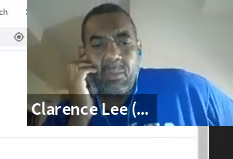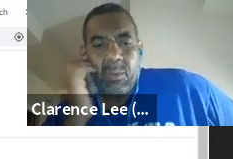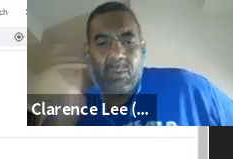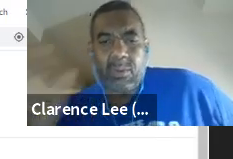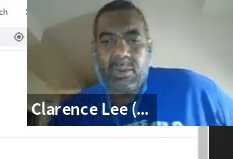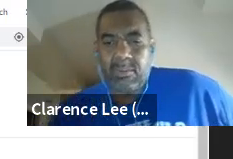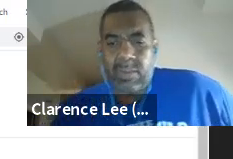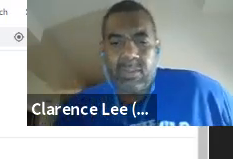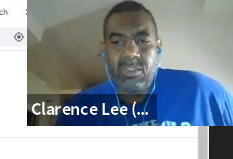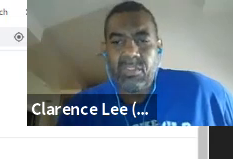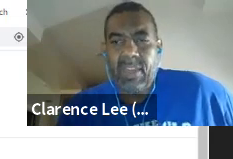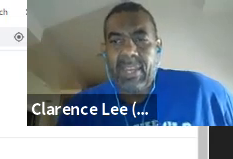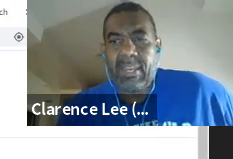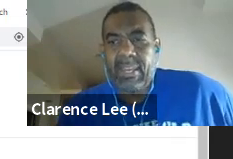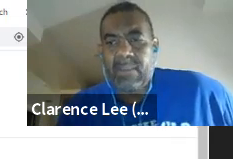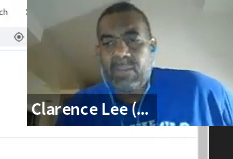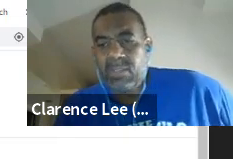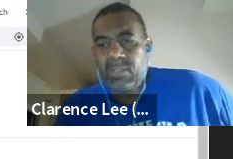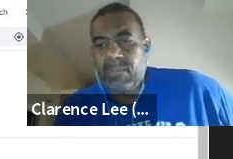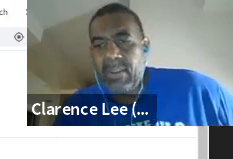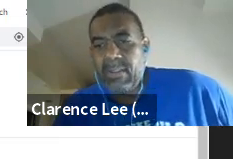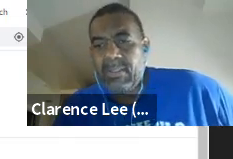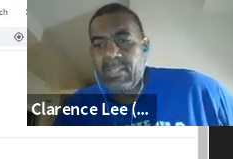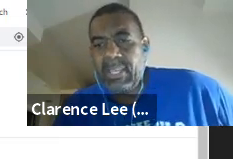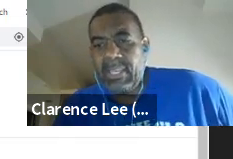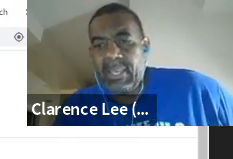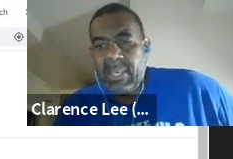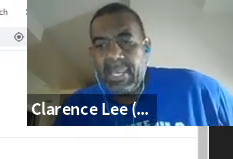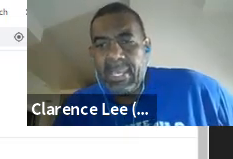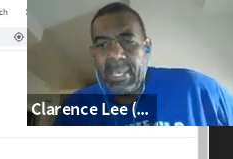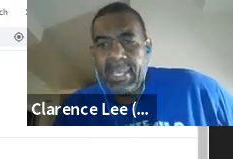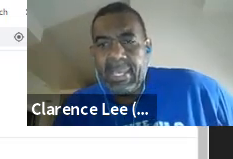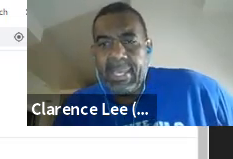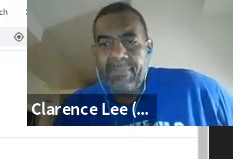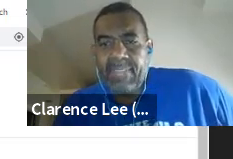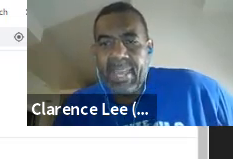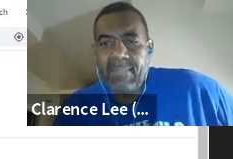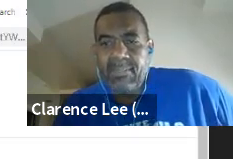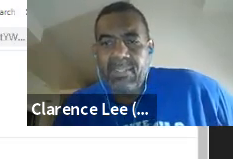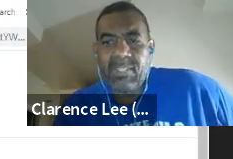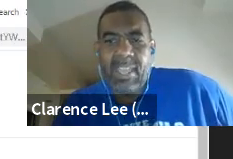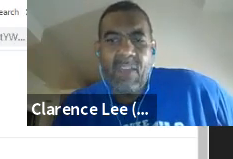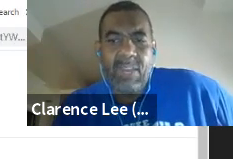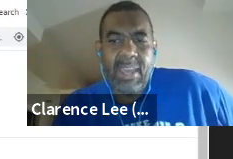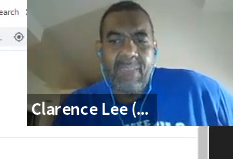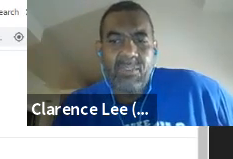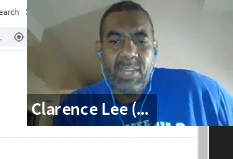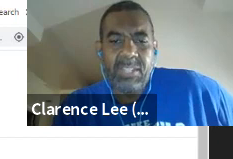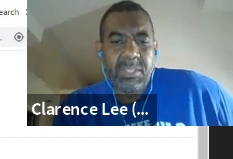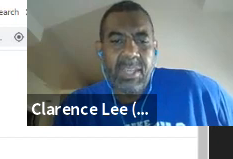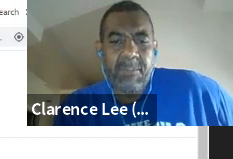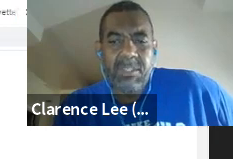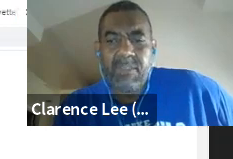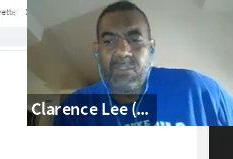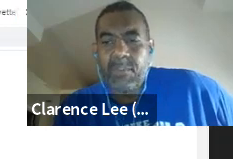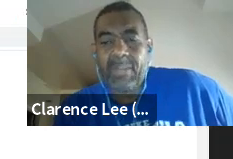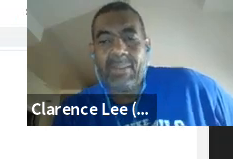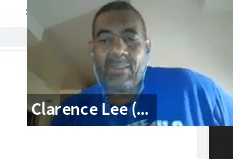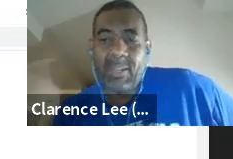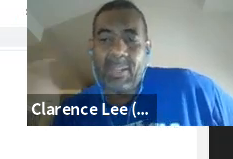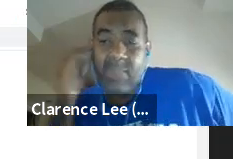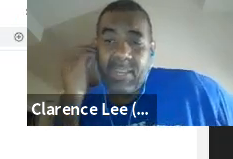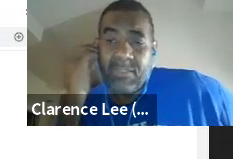know, why don't you try and connect with New Samaritan to see if that, since they already have the relationship with the Capital Center Food Bank,